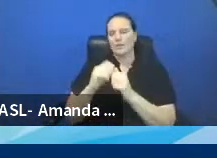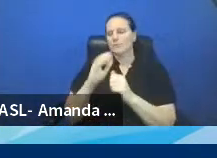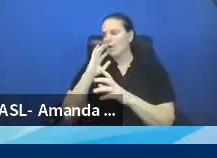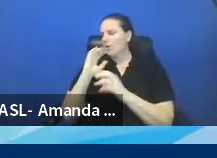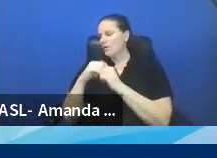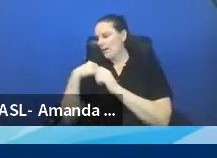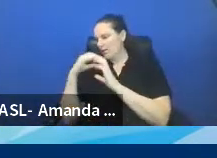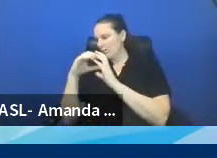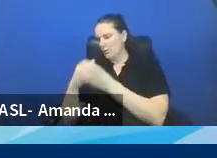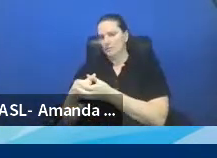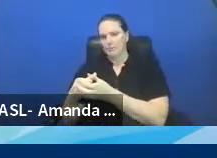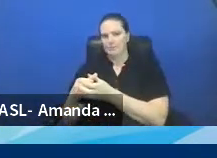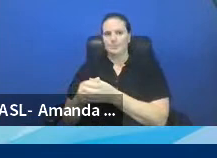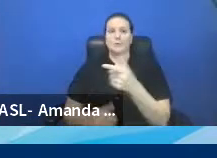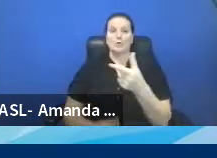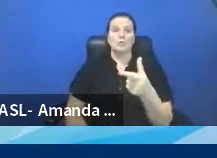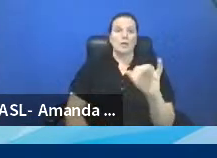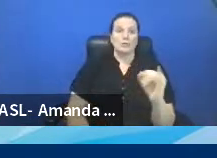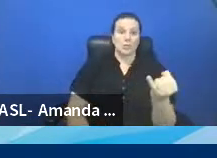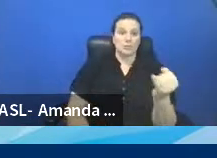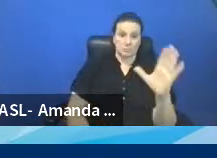So if I could jump in,